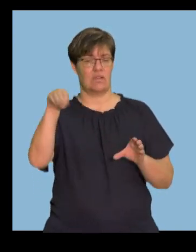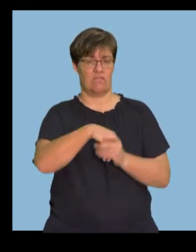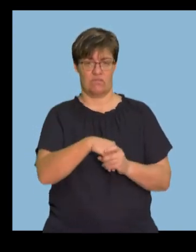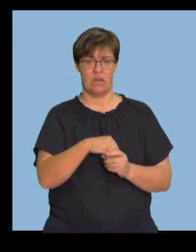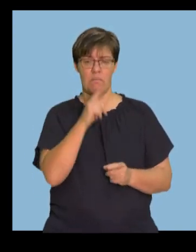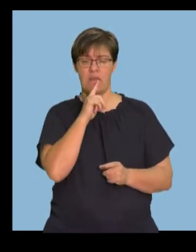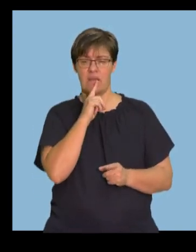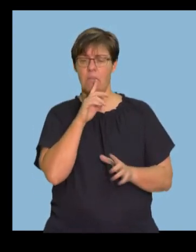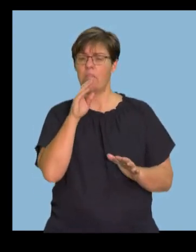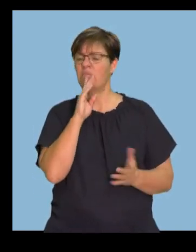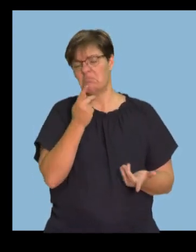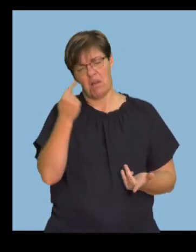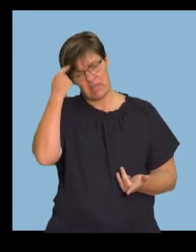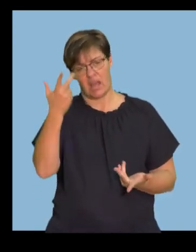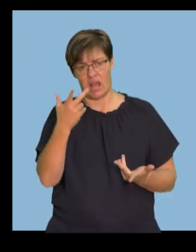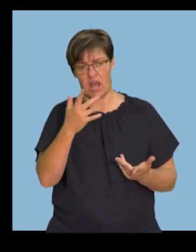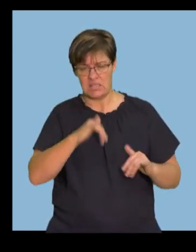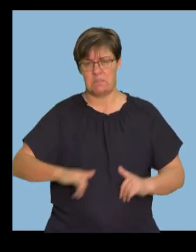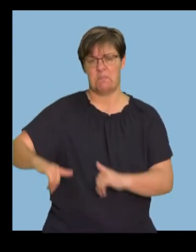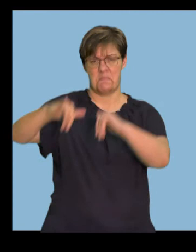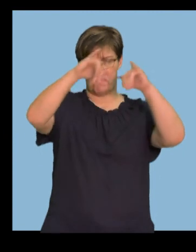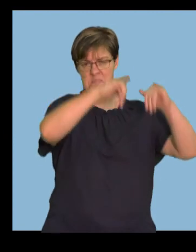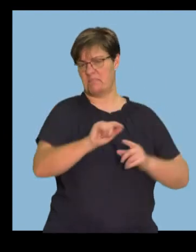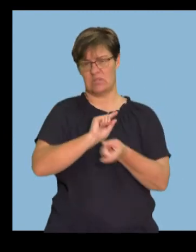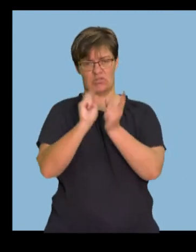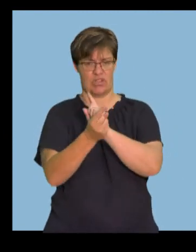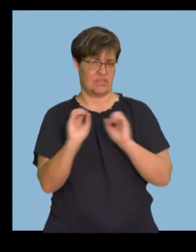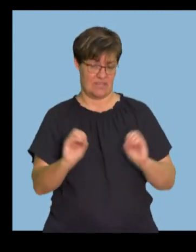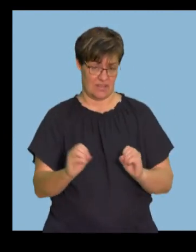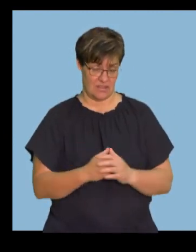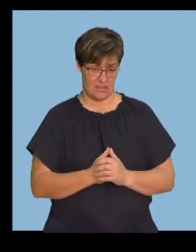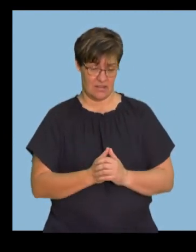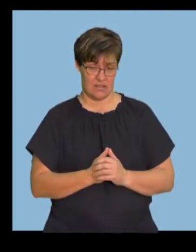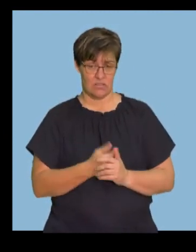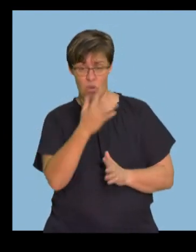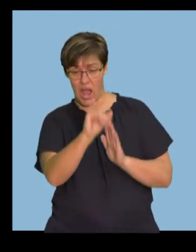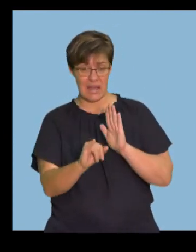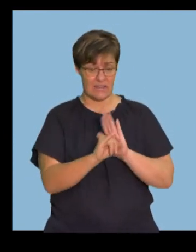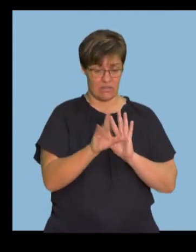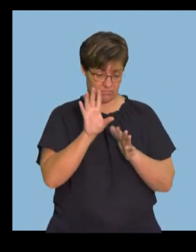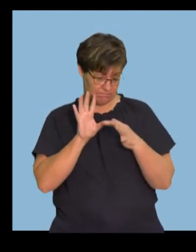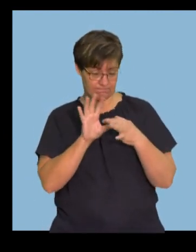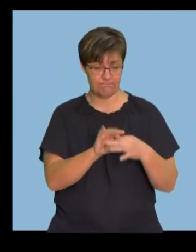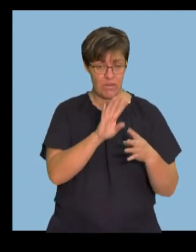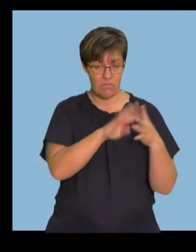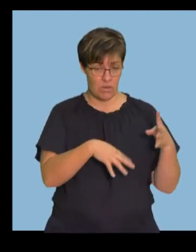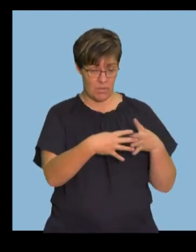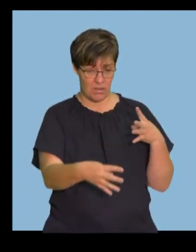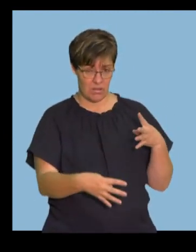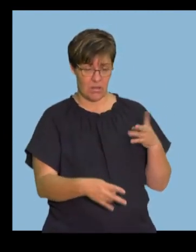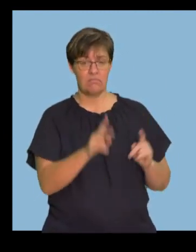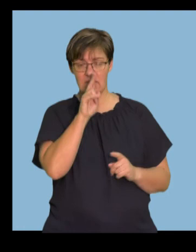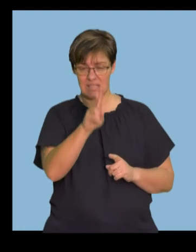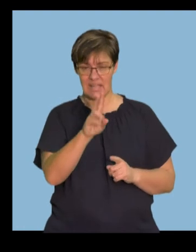We would assume that the current is the same, you know, it doesn't change. So for you to identify the correct or the